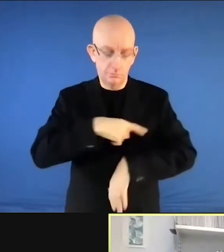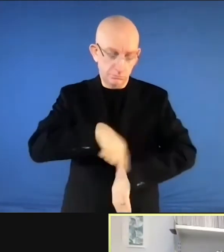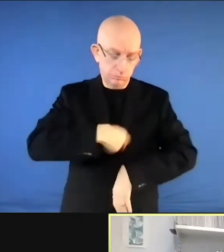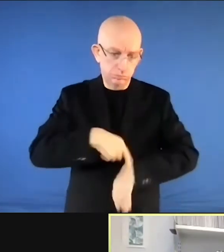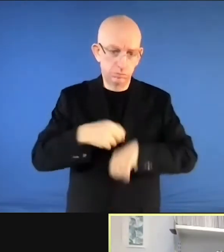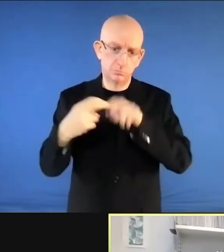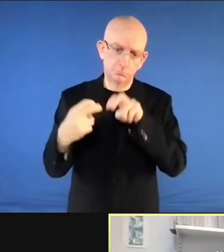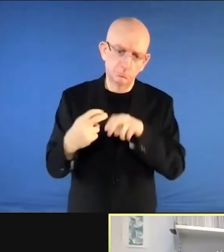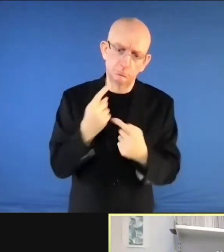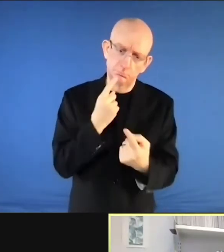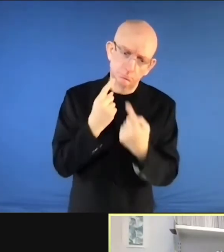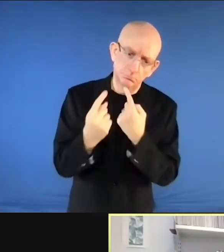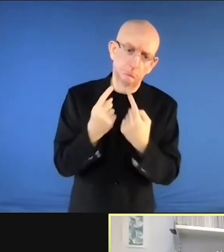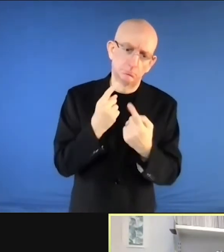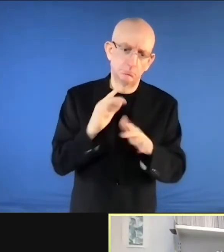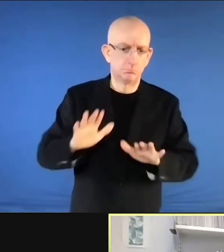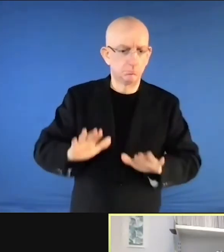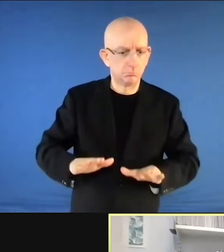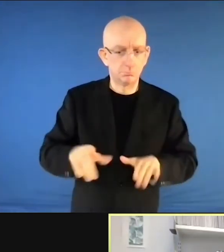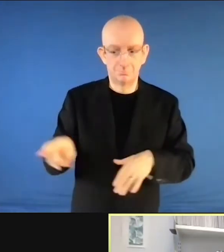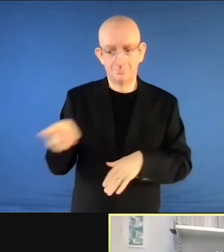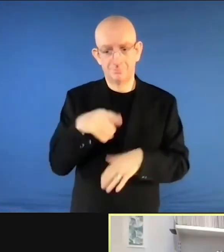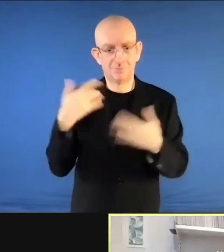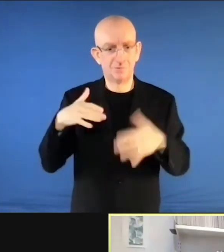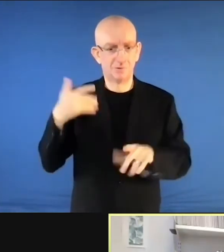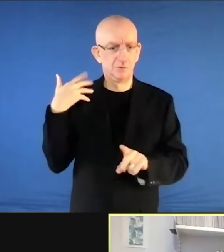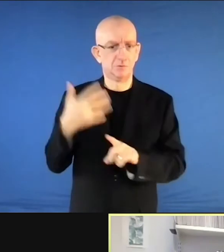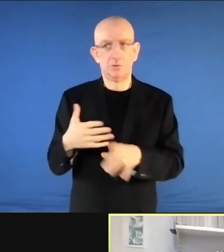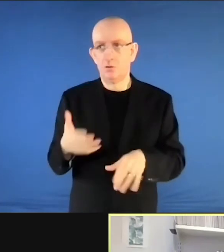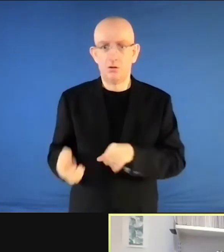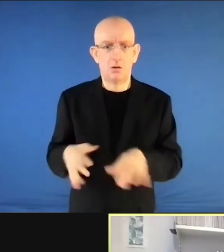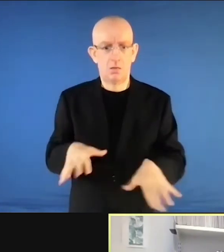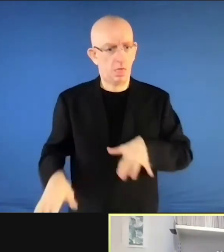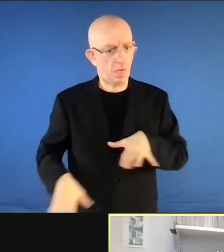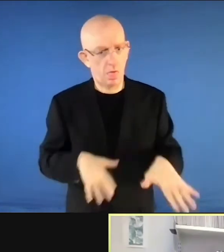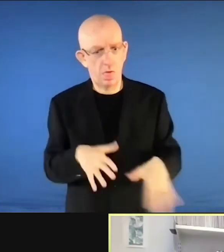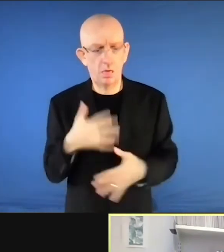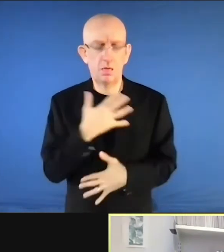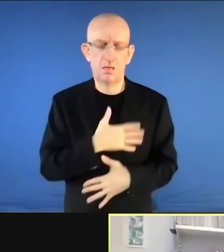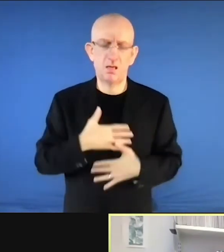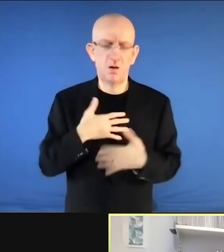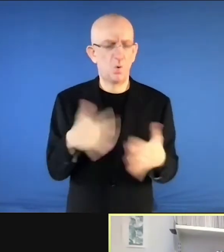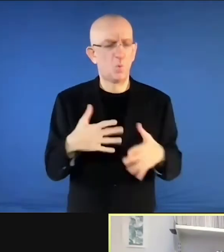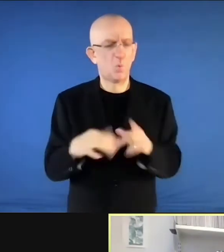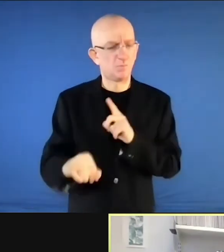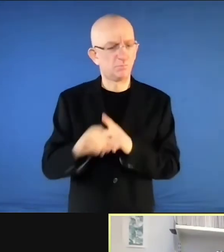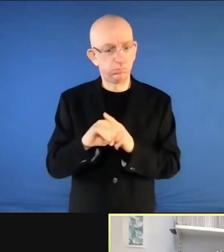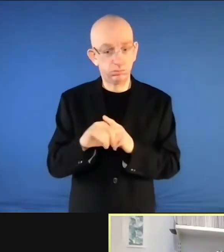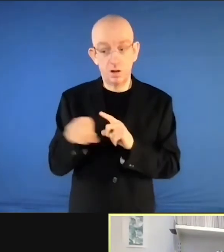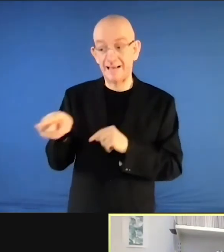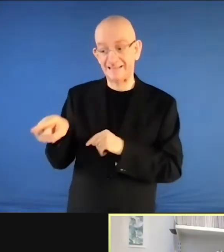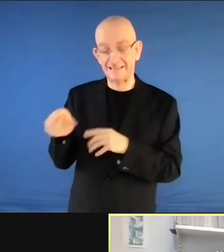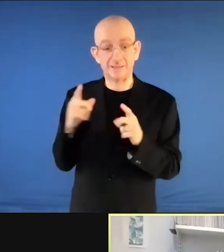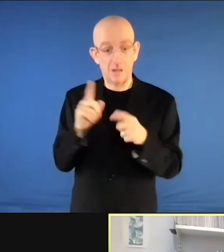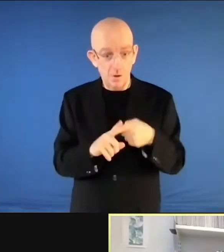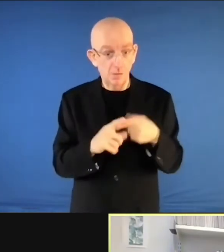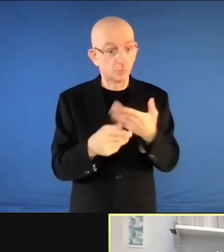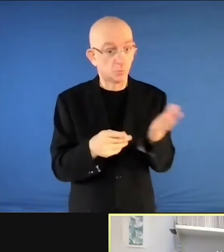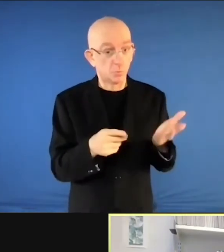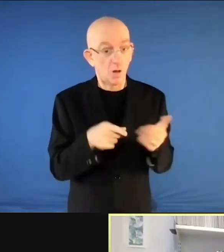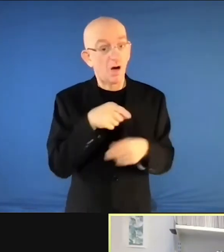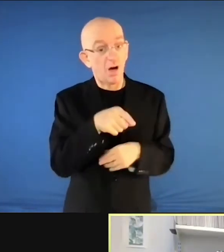displaced will affect you. And if it doesn't affect you, you aren't properly empathizing and engaging and doing a research